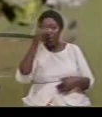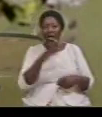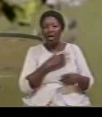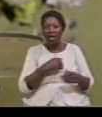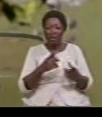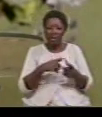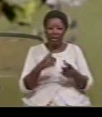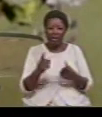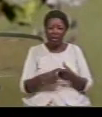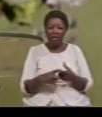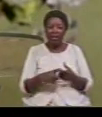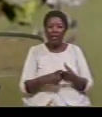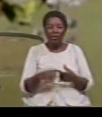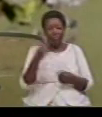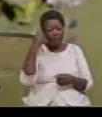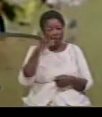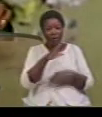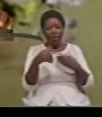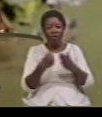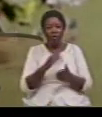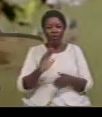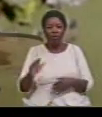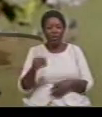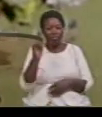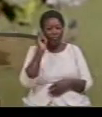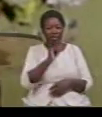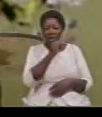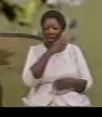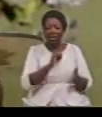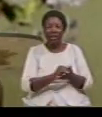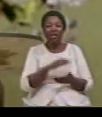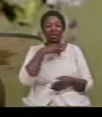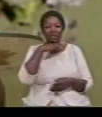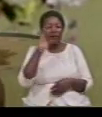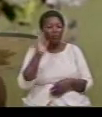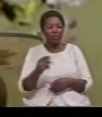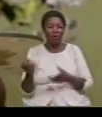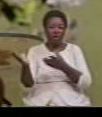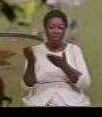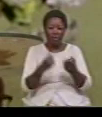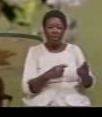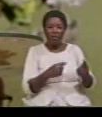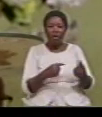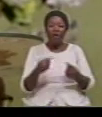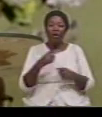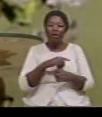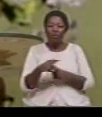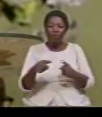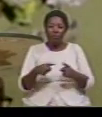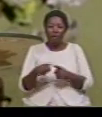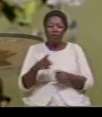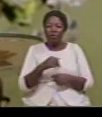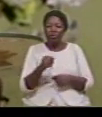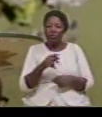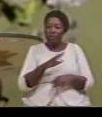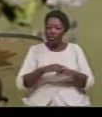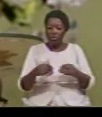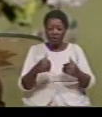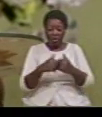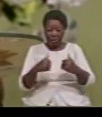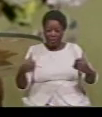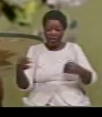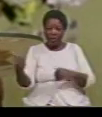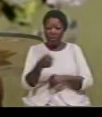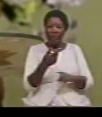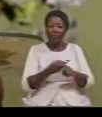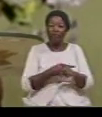out to the children of Israel that defilement will arise from secretion that issue from human